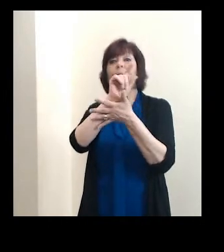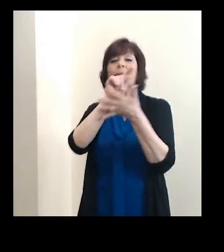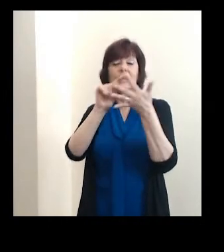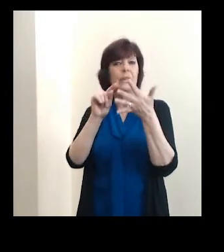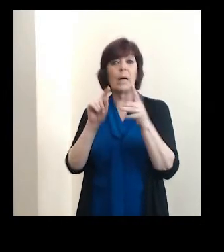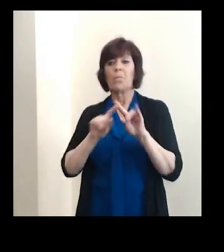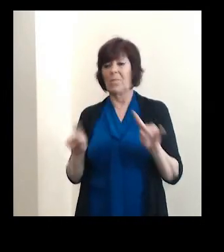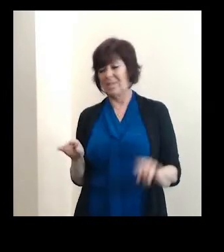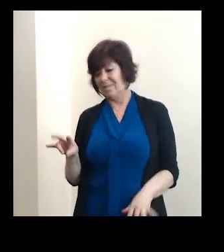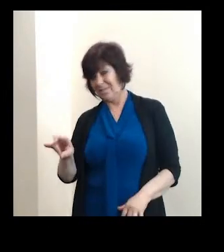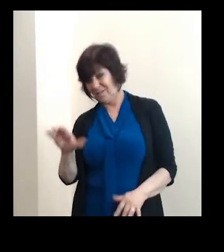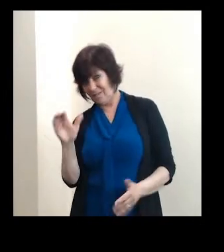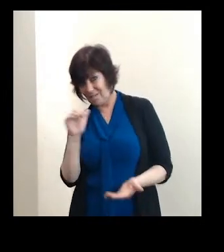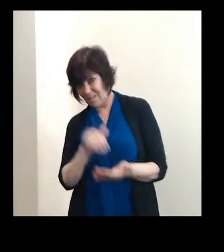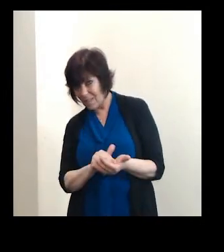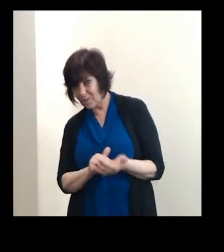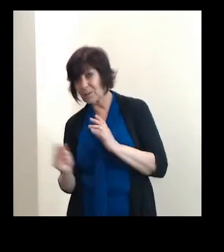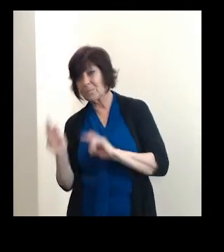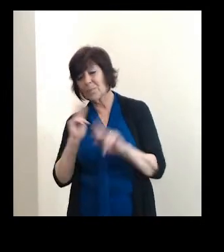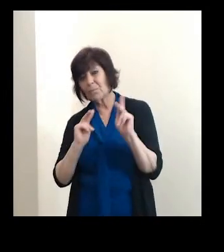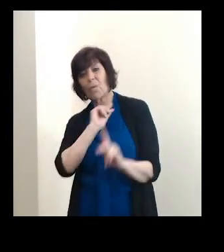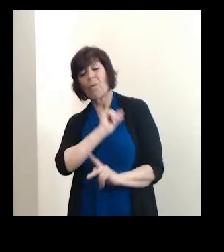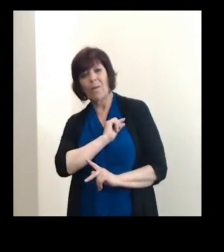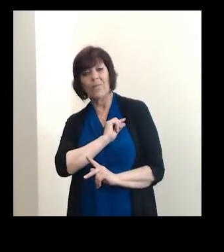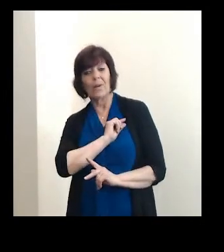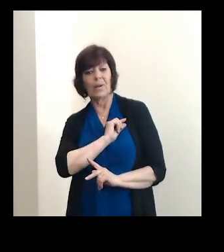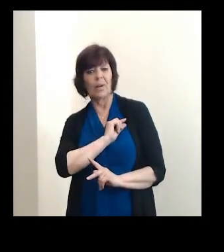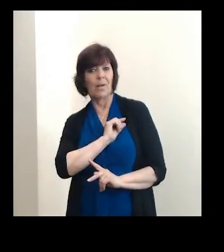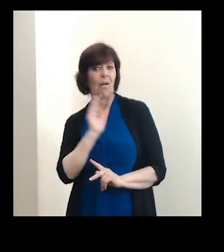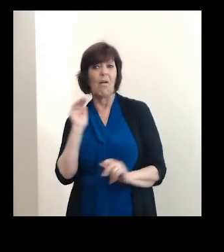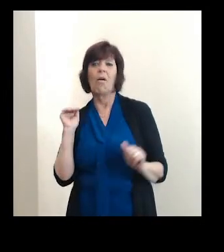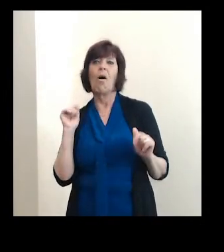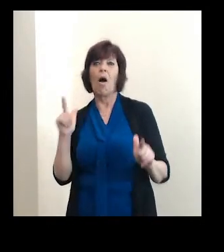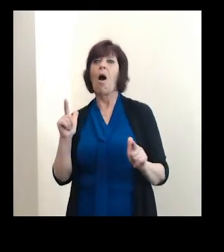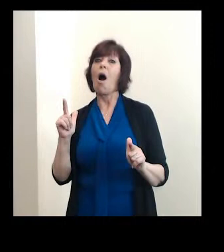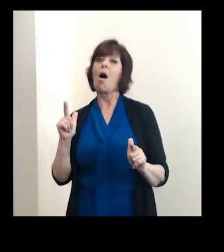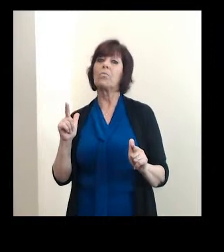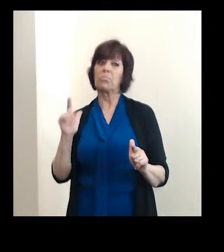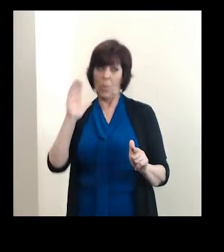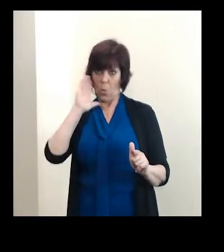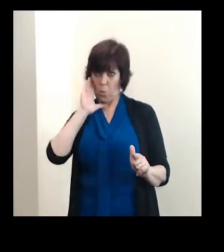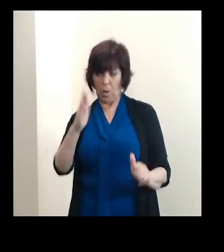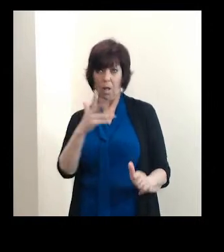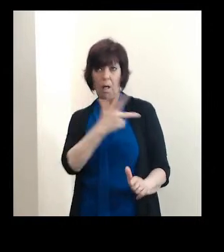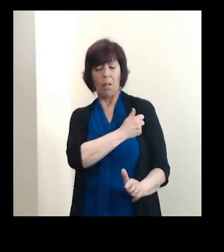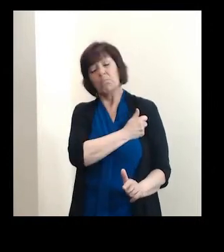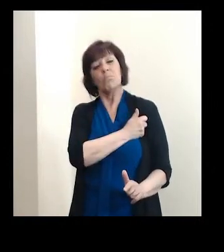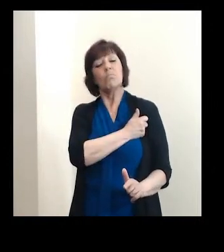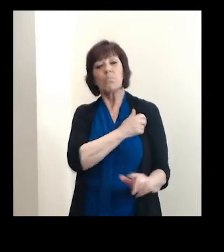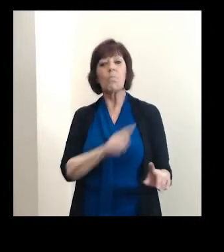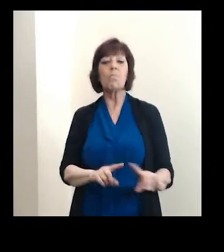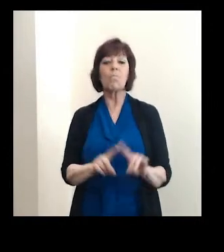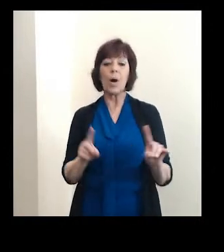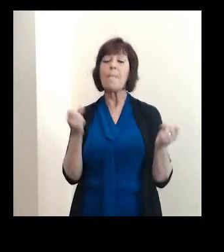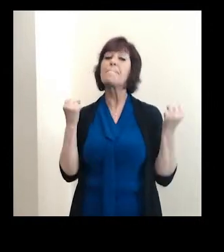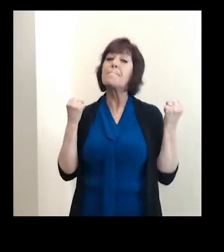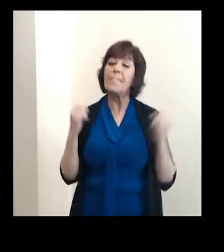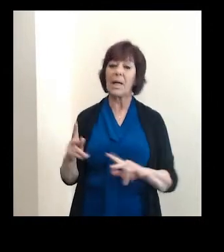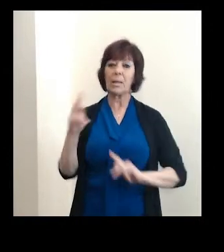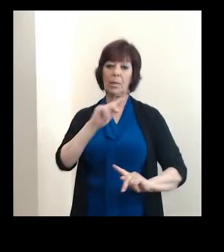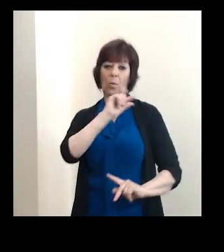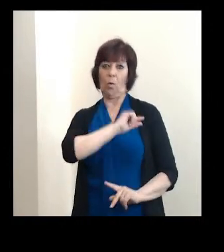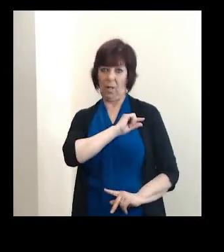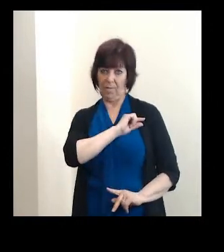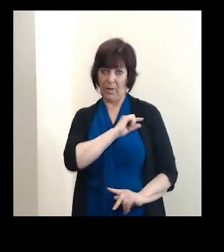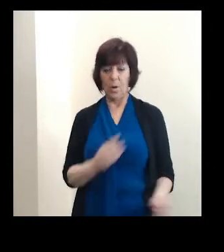least 700,000 people qualify. Not everybody is getting vaccinated, but that's still a lot amount of people who can qualify. More